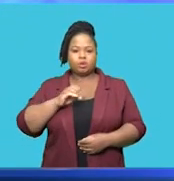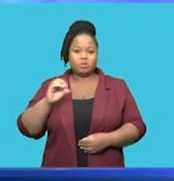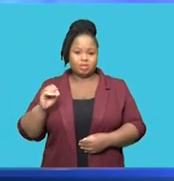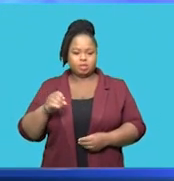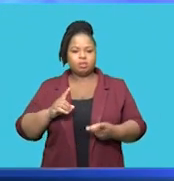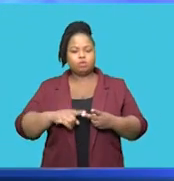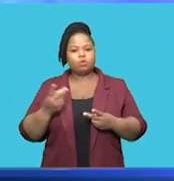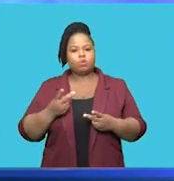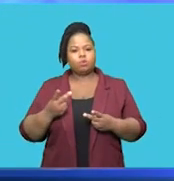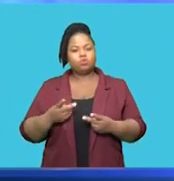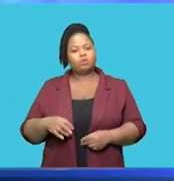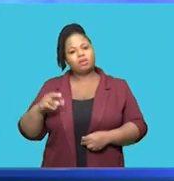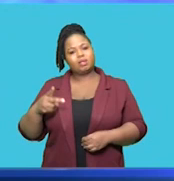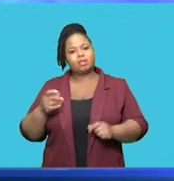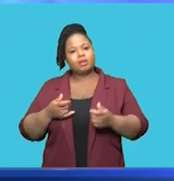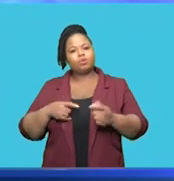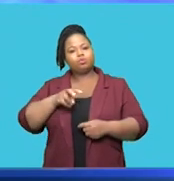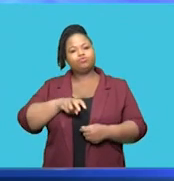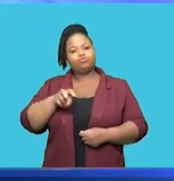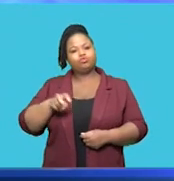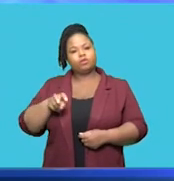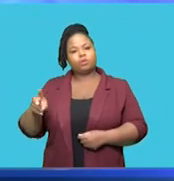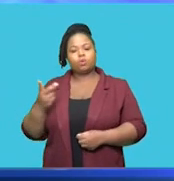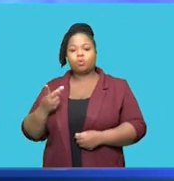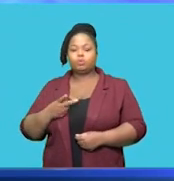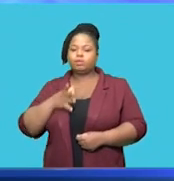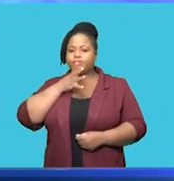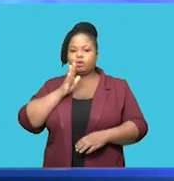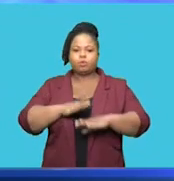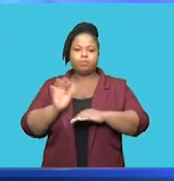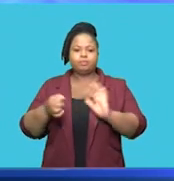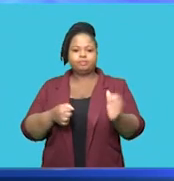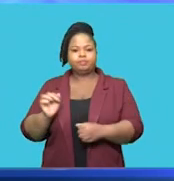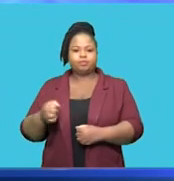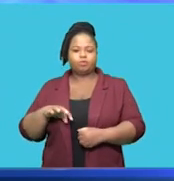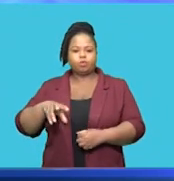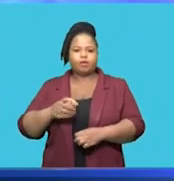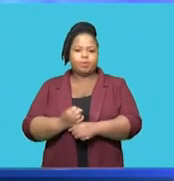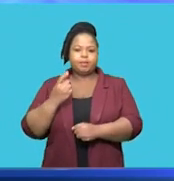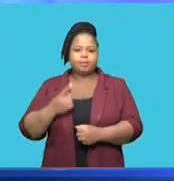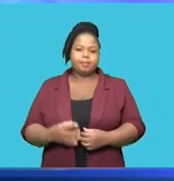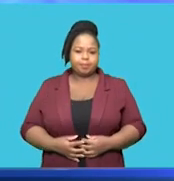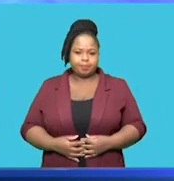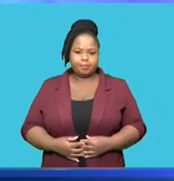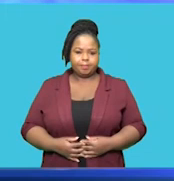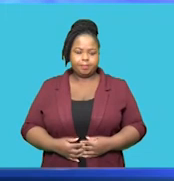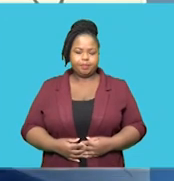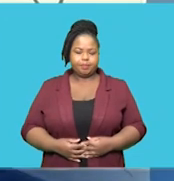hokela bahwebi ba 2,000 le bona ka palo tumellanong ya kgwebo tse tharo tsa tshebetso.